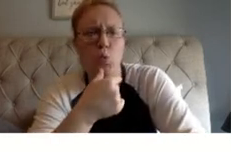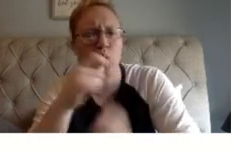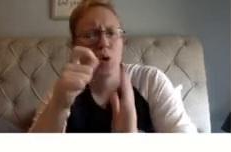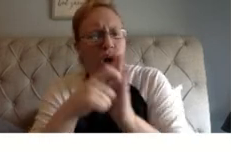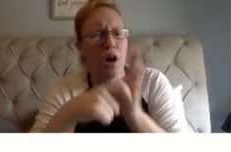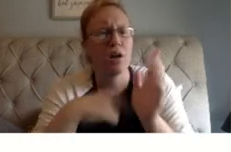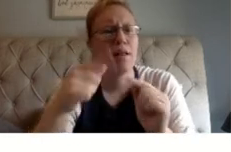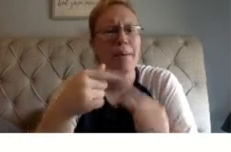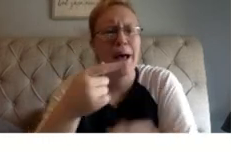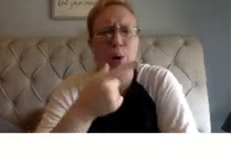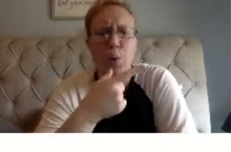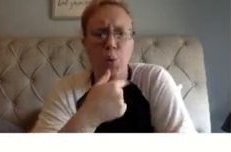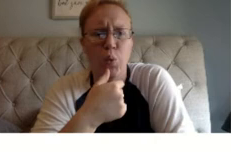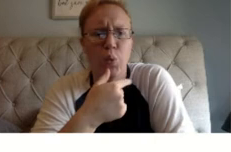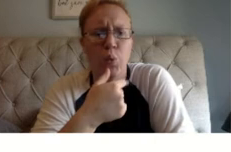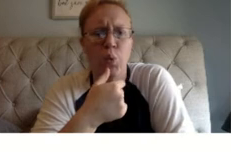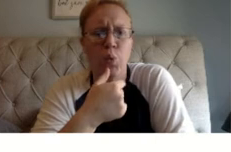about?